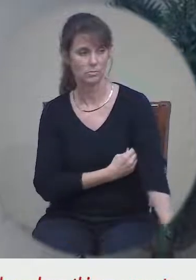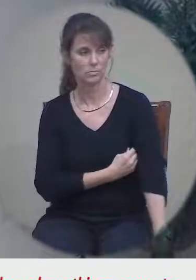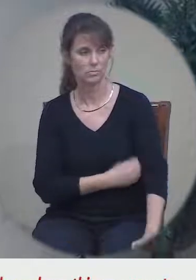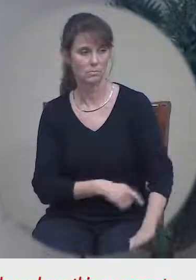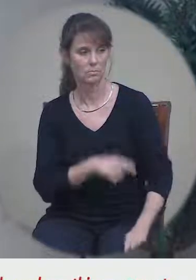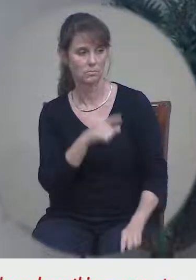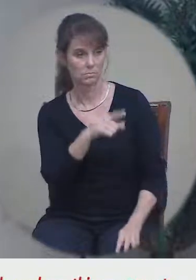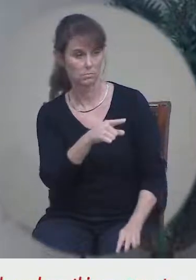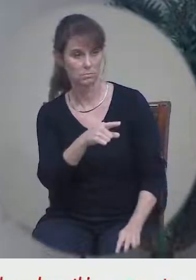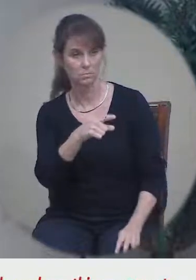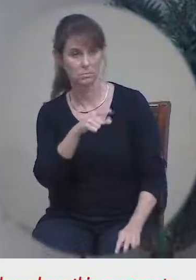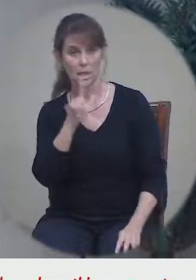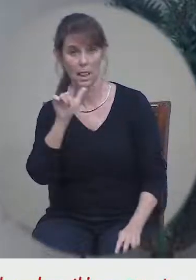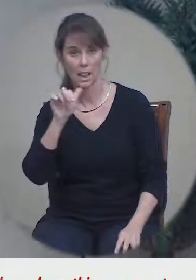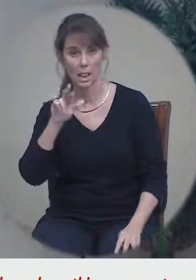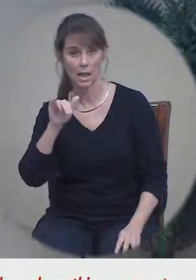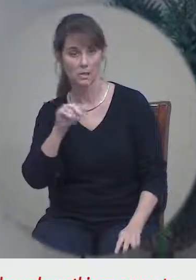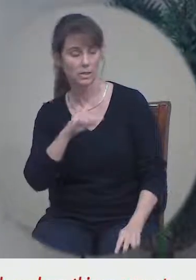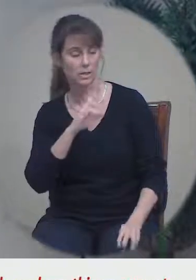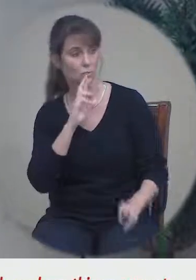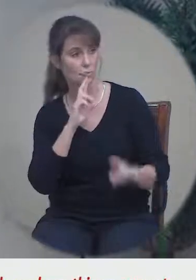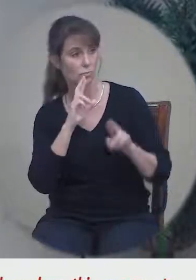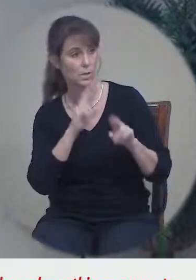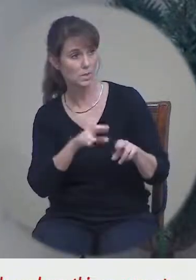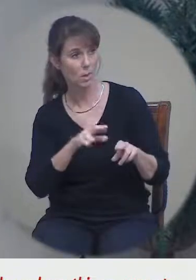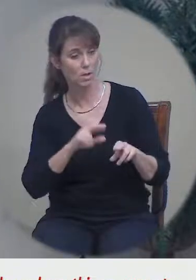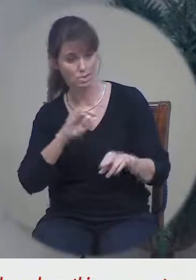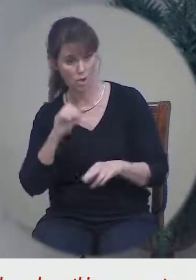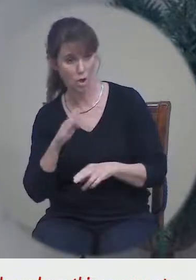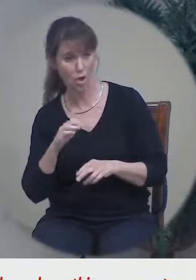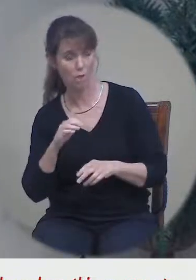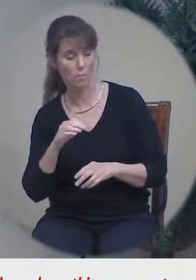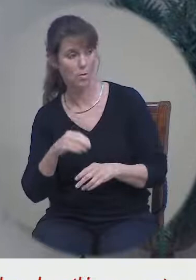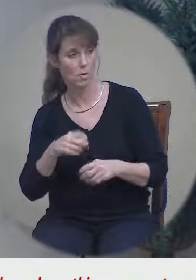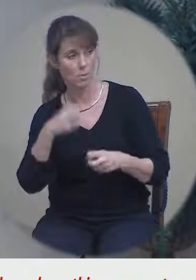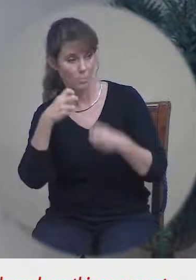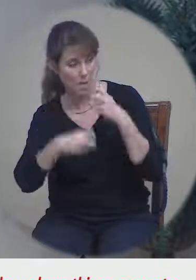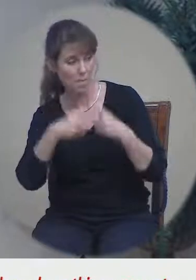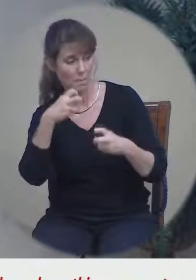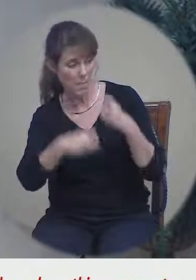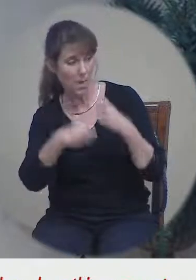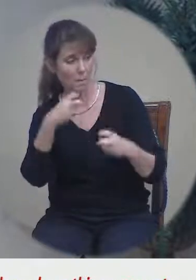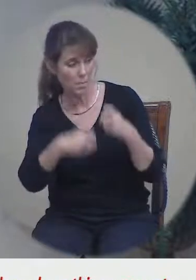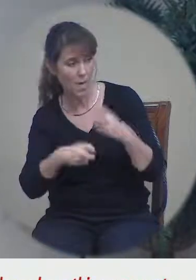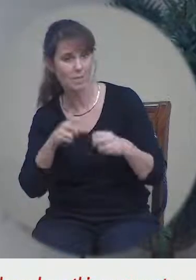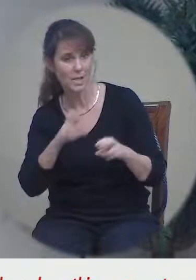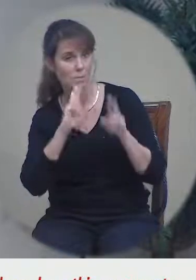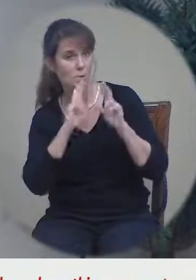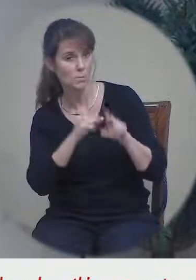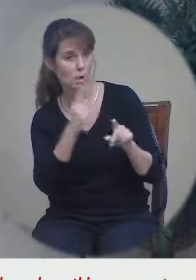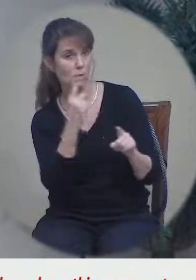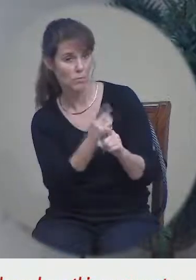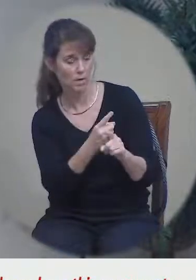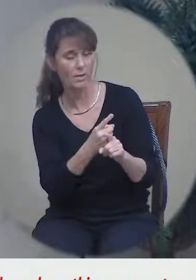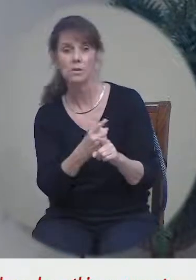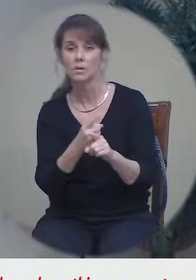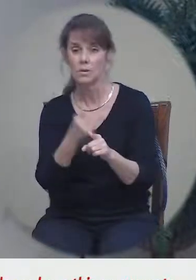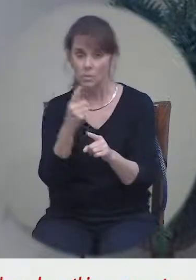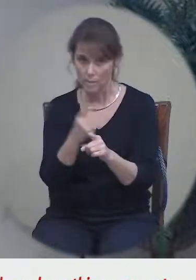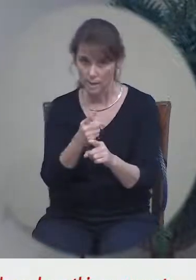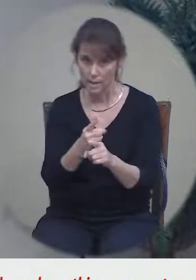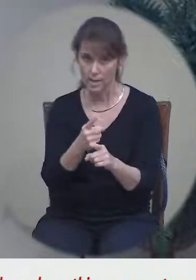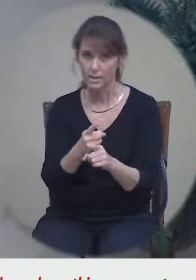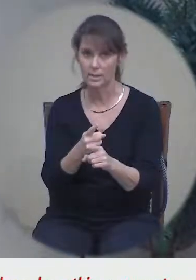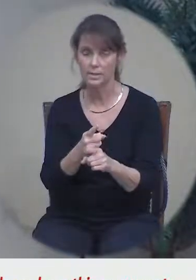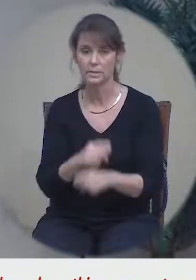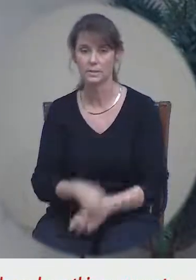Okay. Well, Larry points out the response to all the problems, especially the problems in chapters 1 and 2. It ends with all this, he